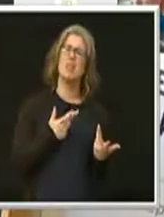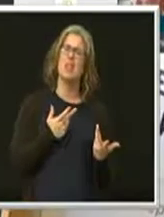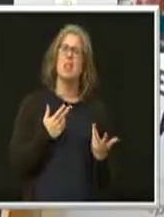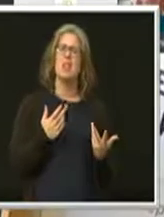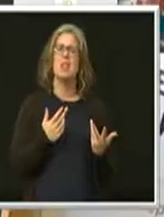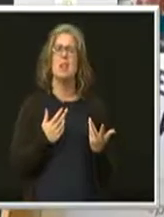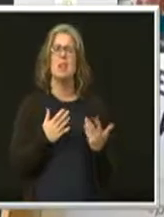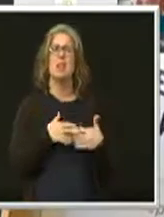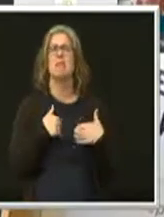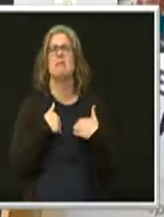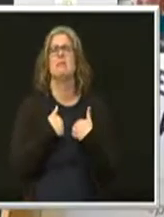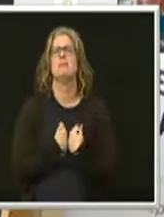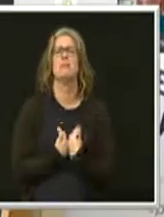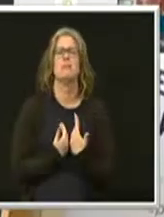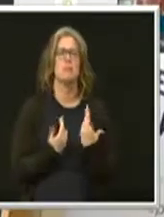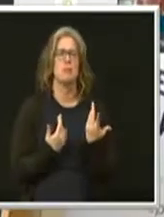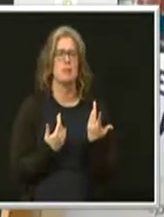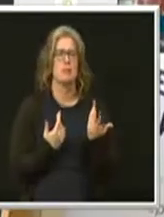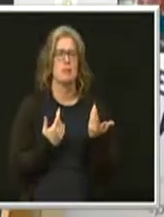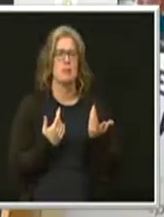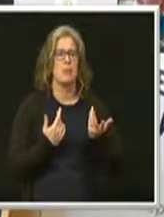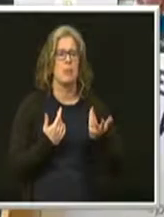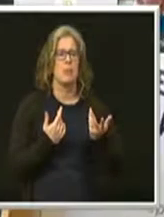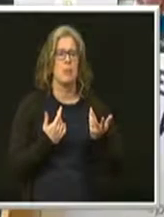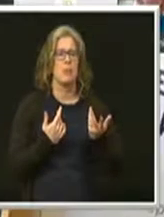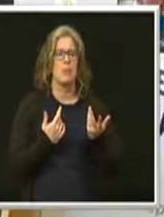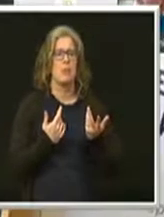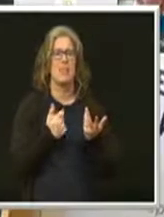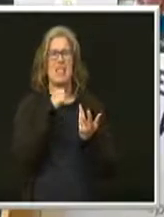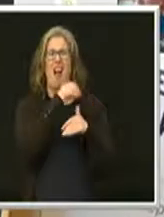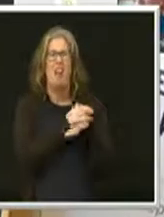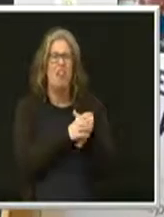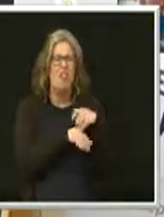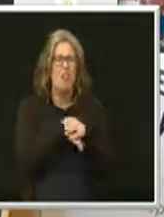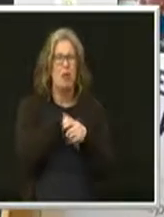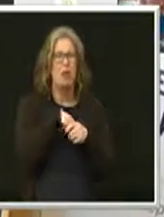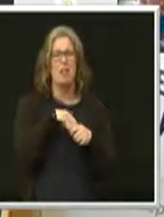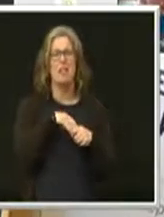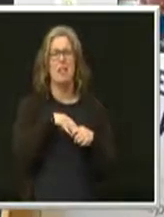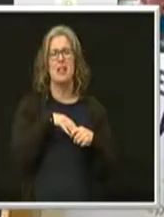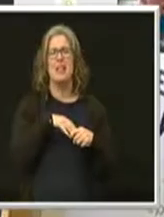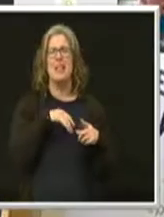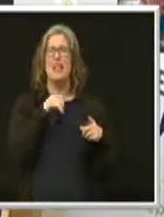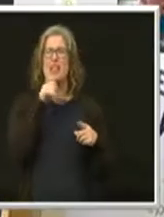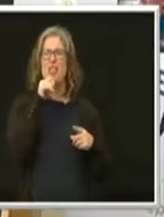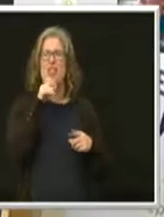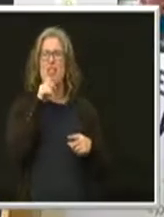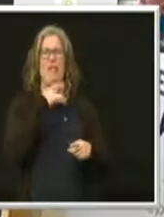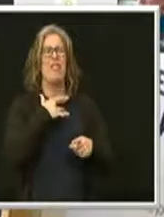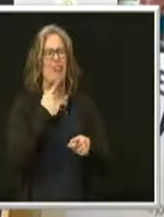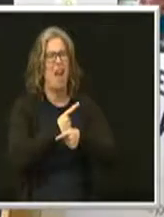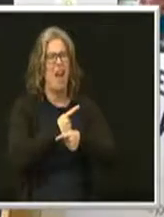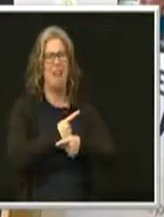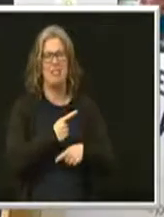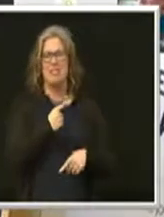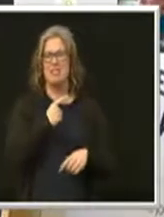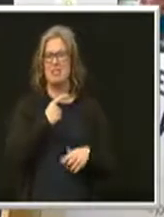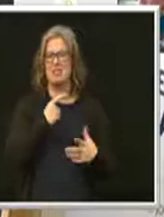like malaise, which usually is just as discomfort, just not feeling right, uneasy, and